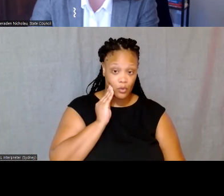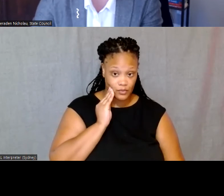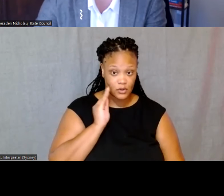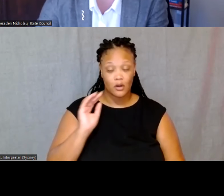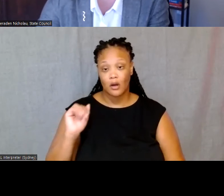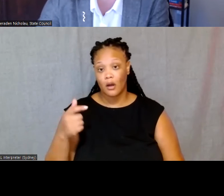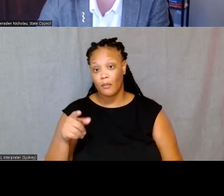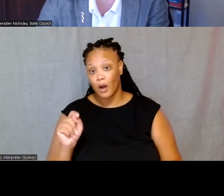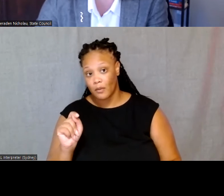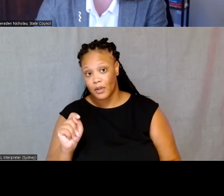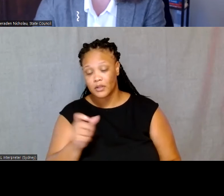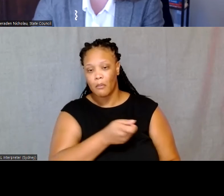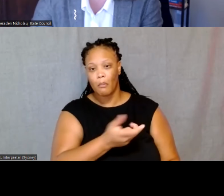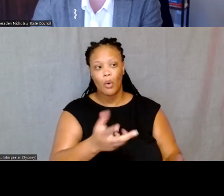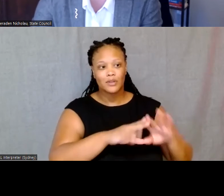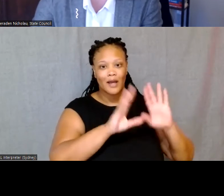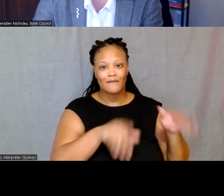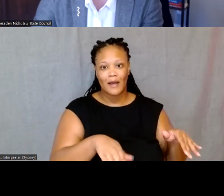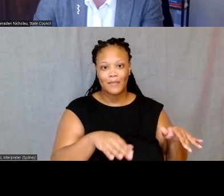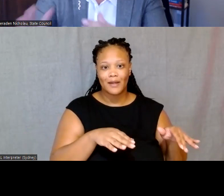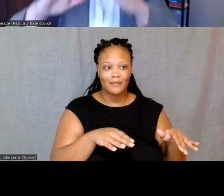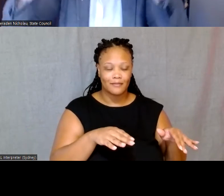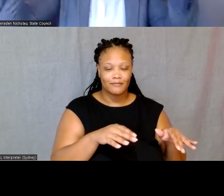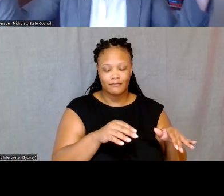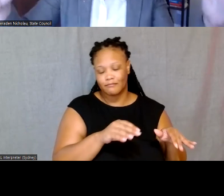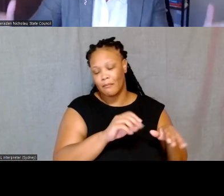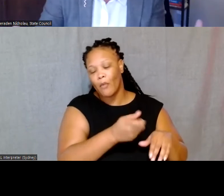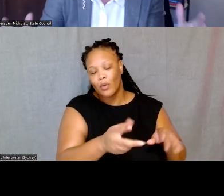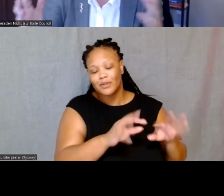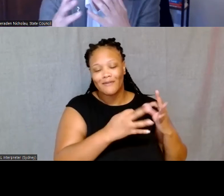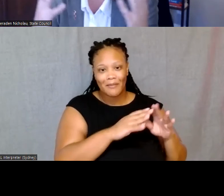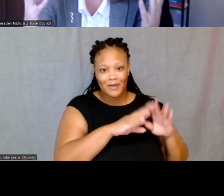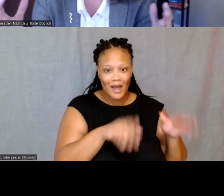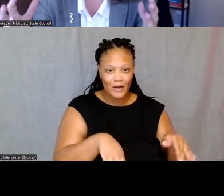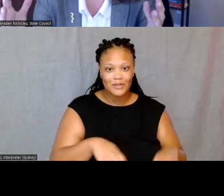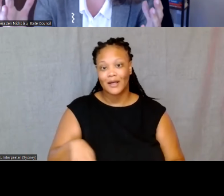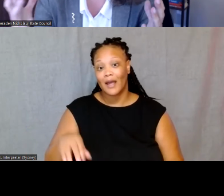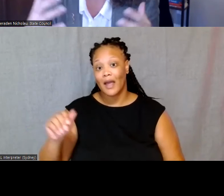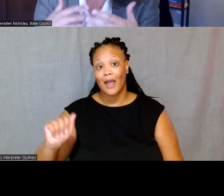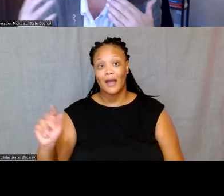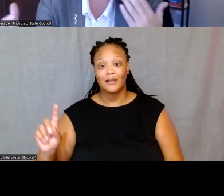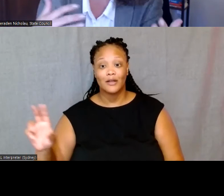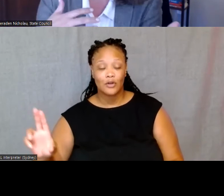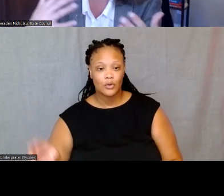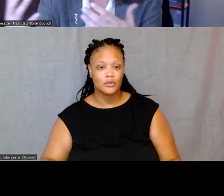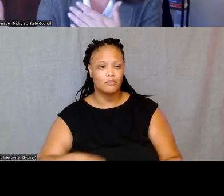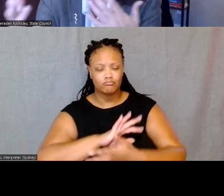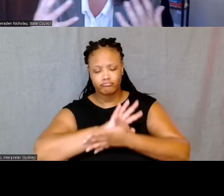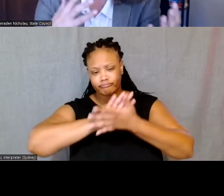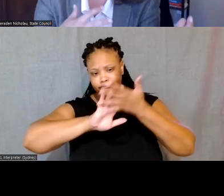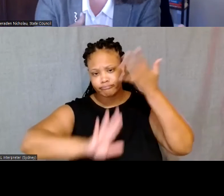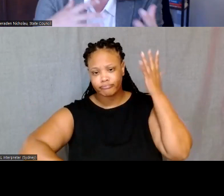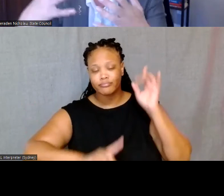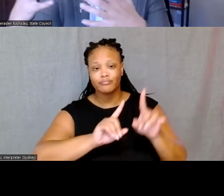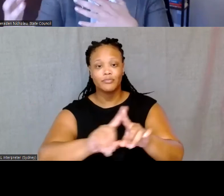and multifamily housing, ADUs, and a whole laundry list of different types of support services at